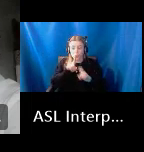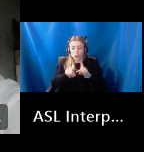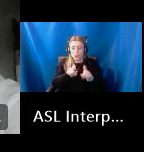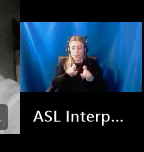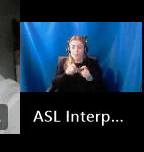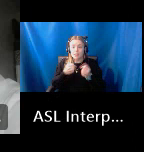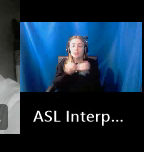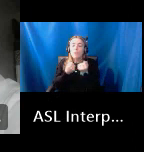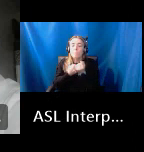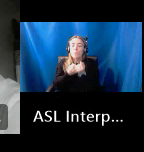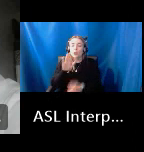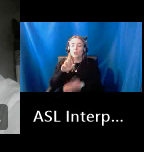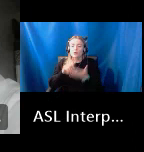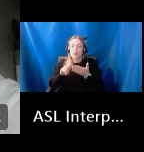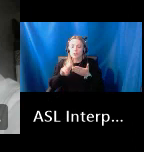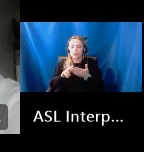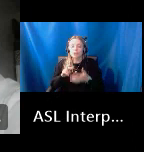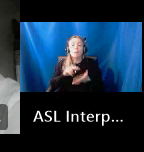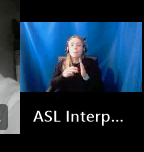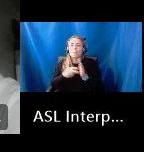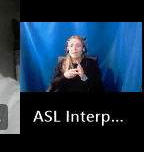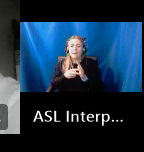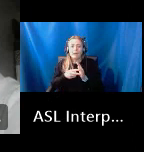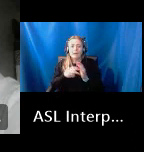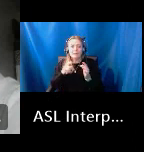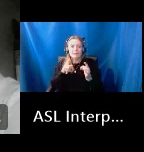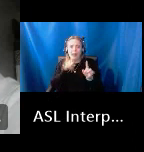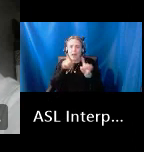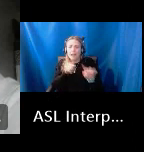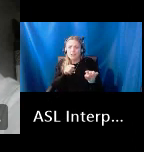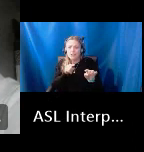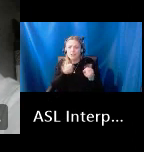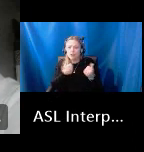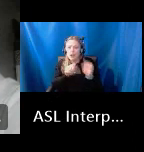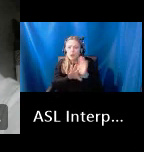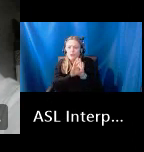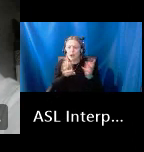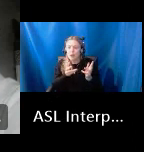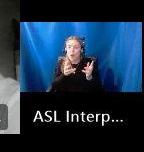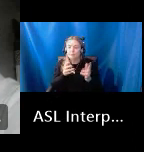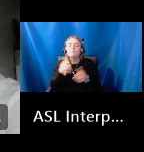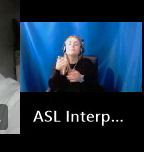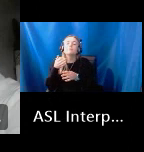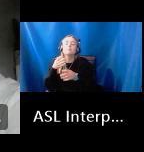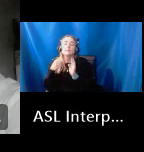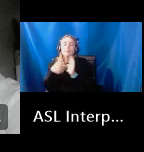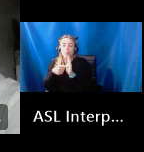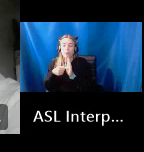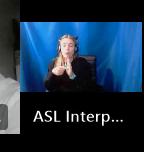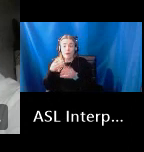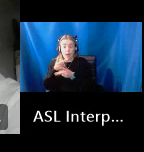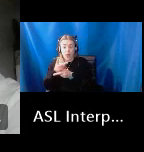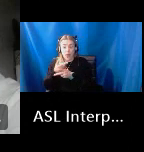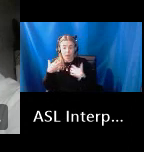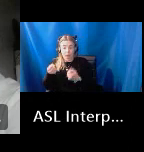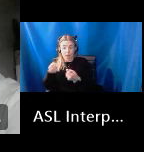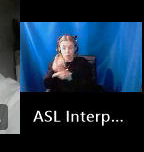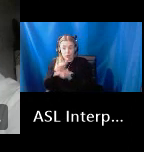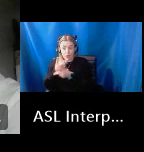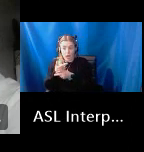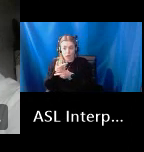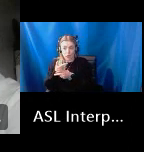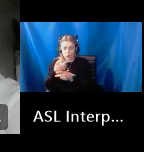trying to find the answer to? Why is nurse bullying so prevalent in healthcare? It's a question if you're going